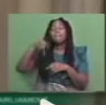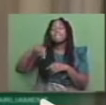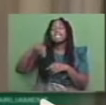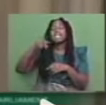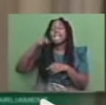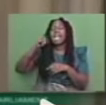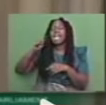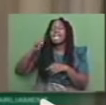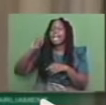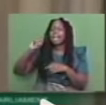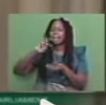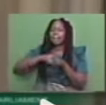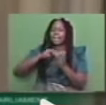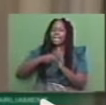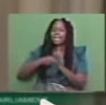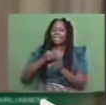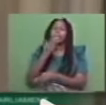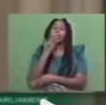materialize.